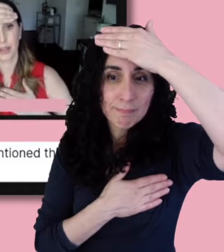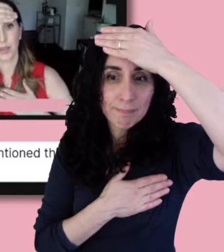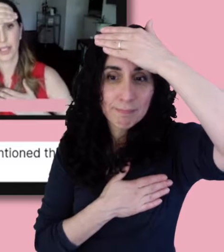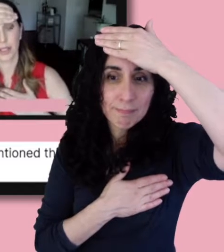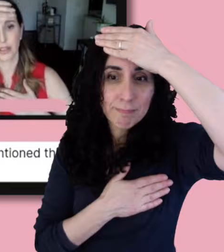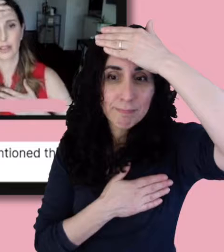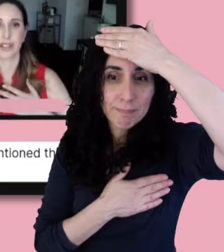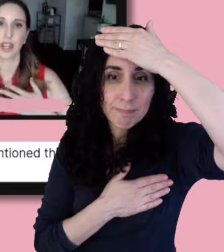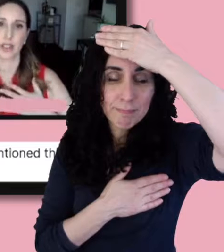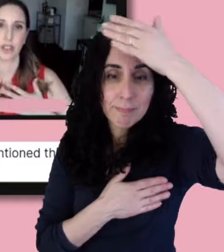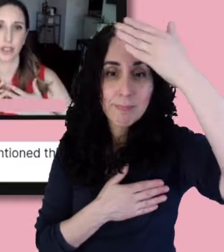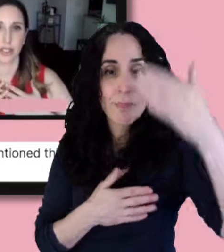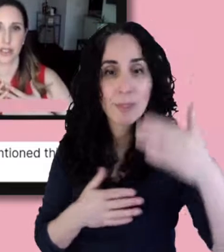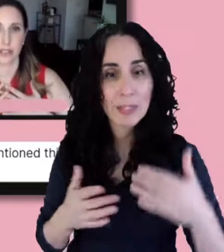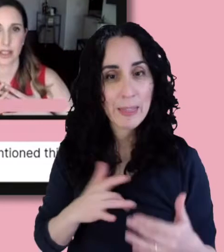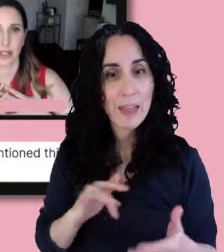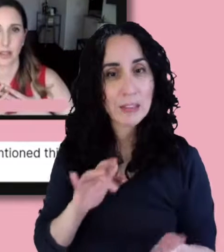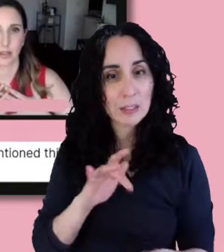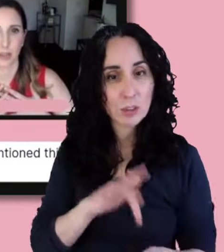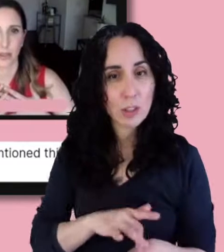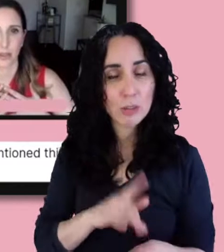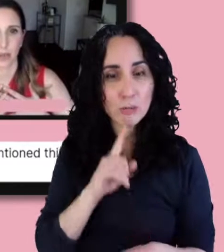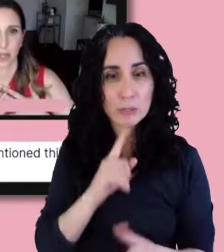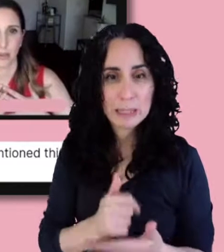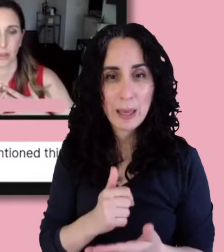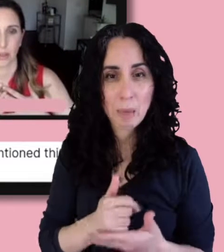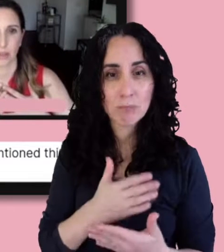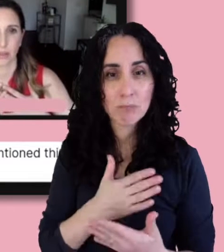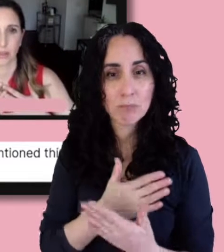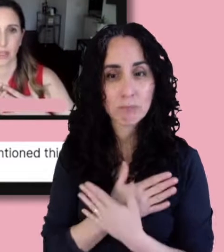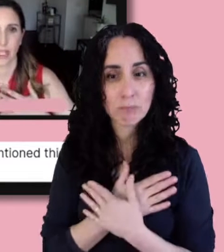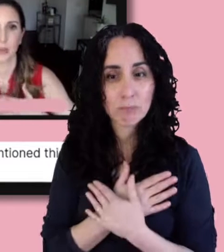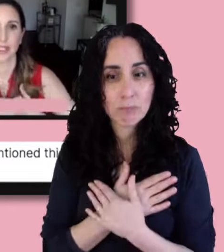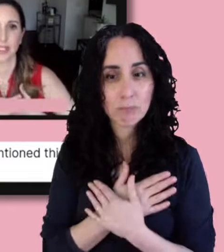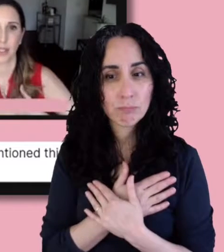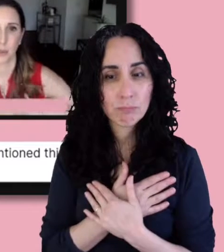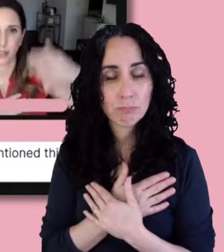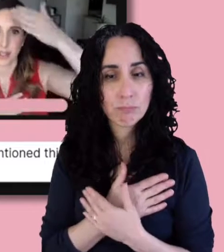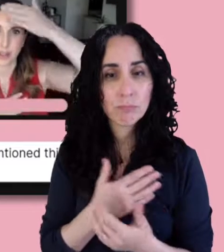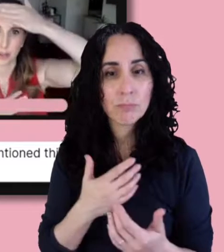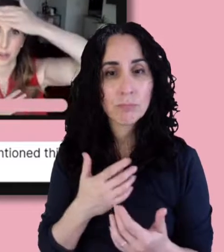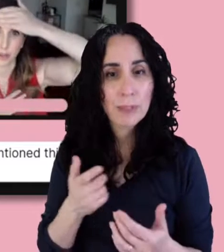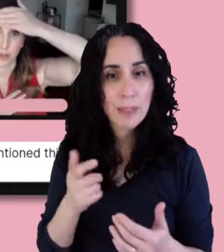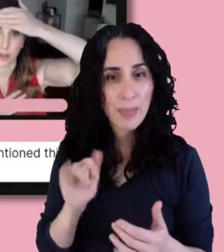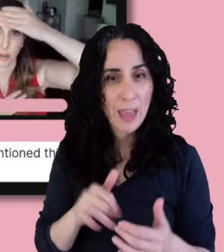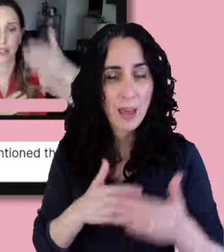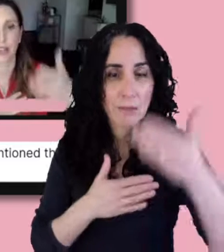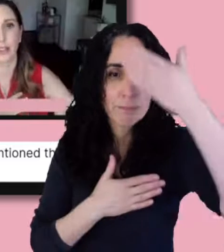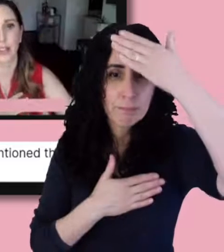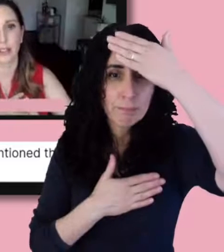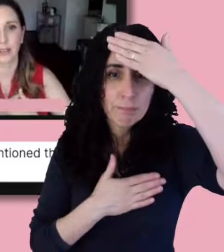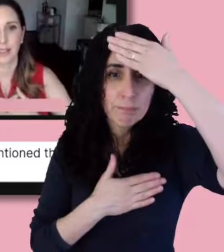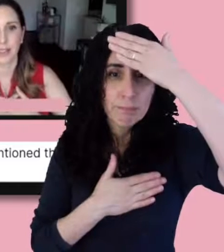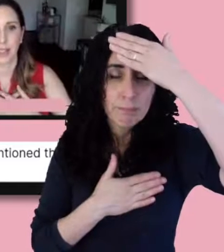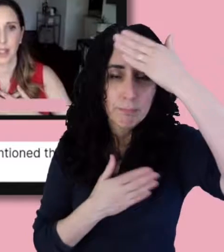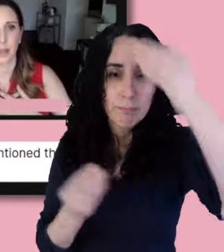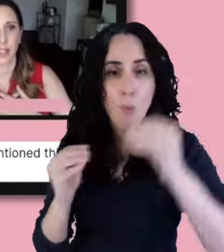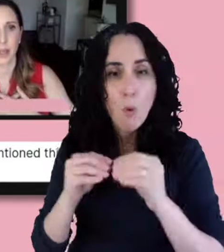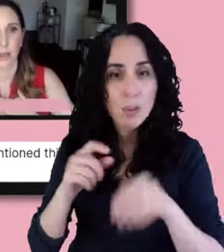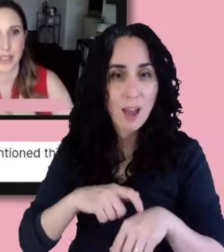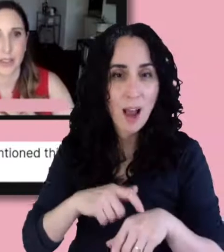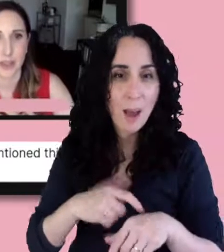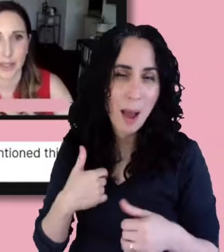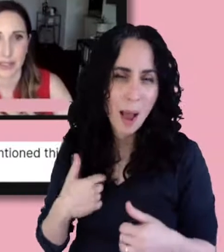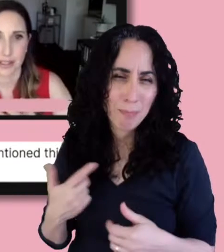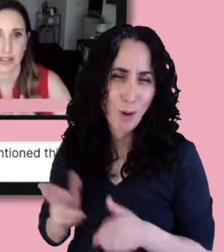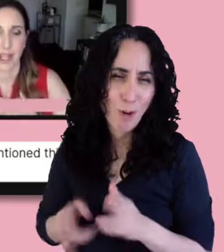And really just the touch in and of itself is so helpful. I would stick with this sort of for a little bit longer. And I'm